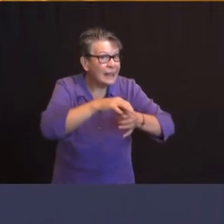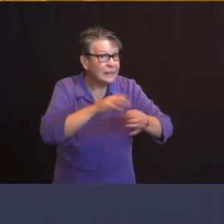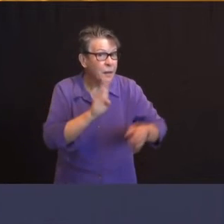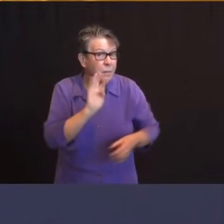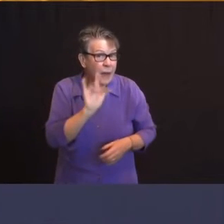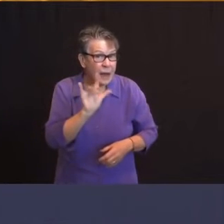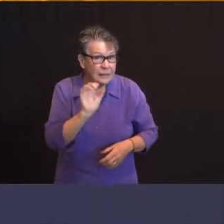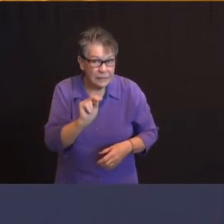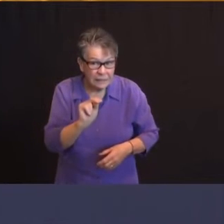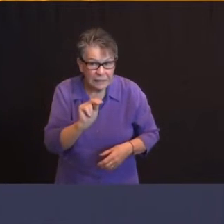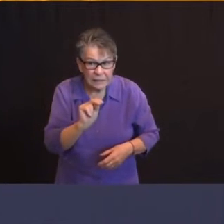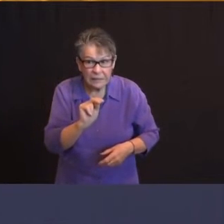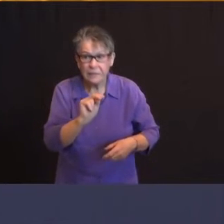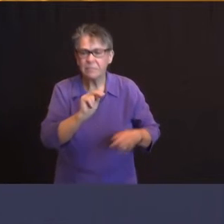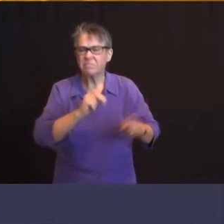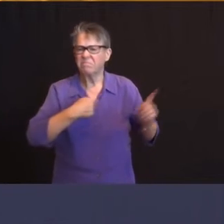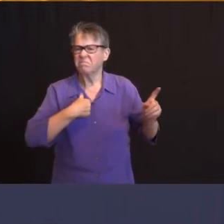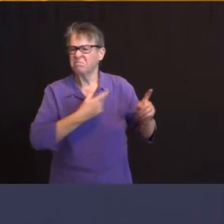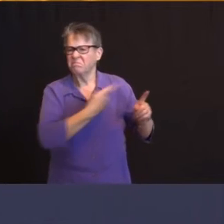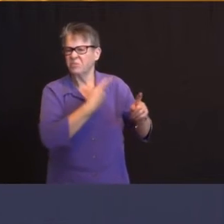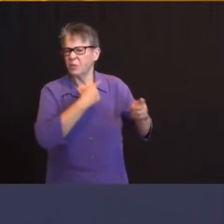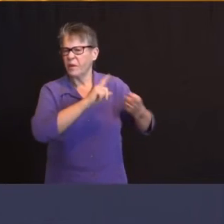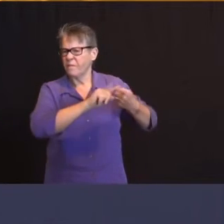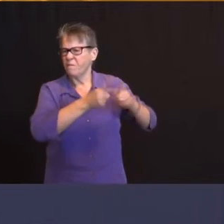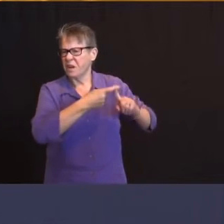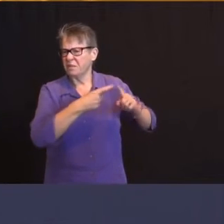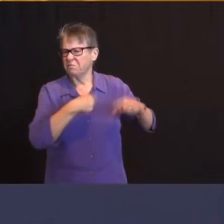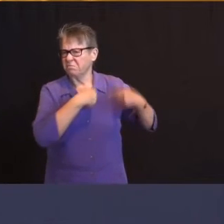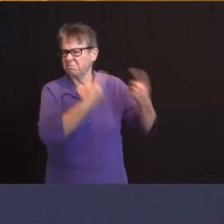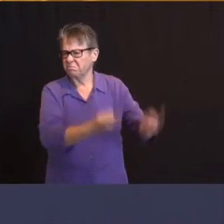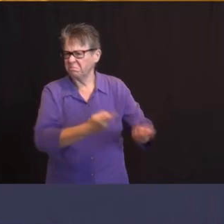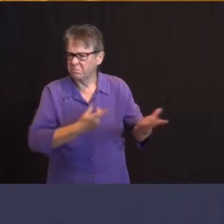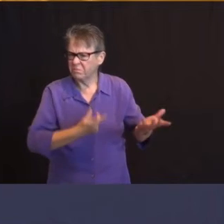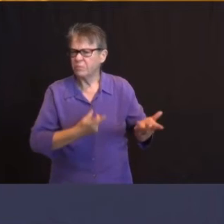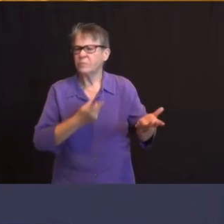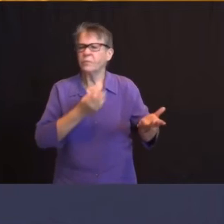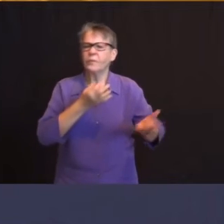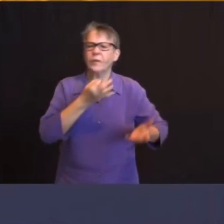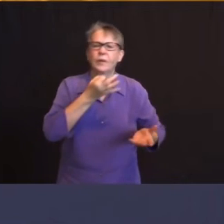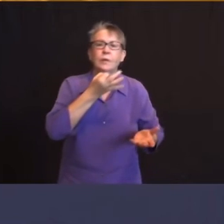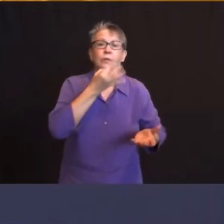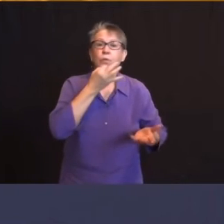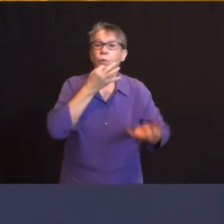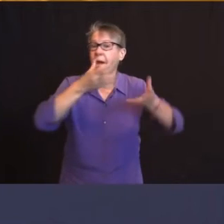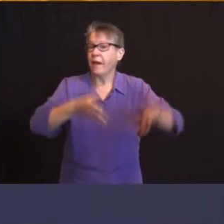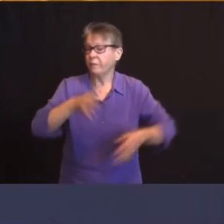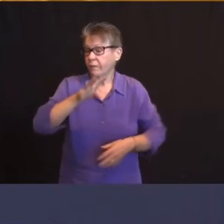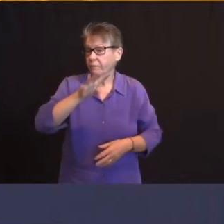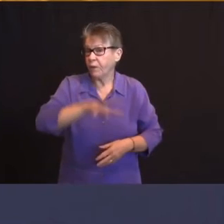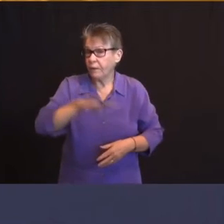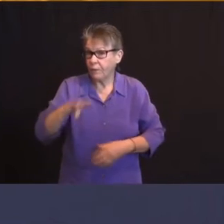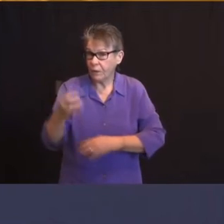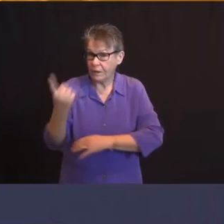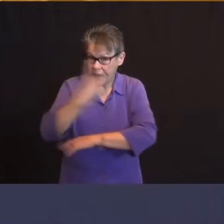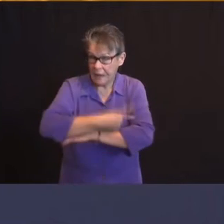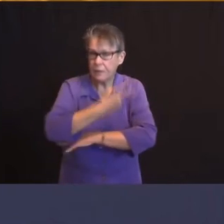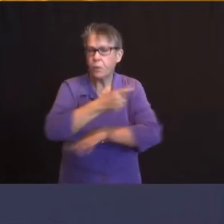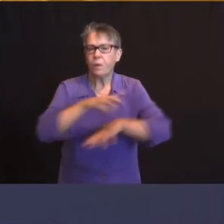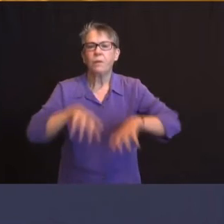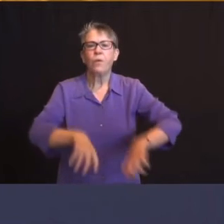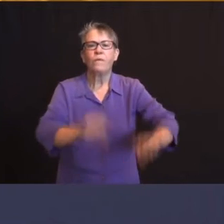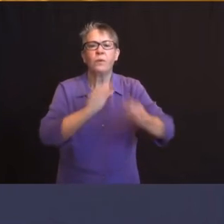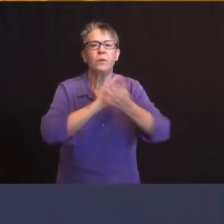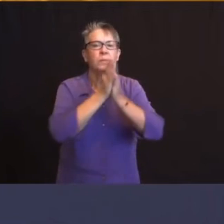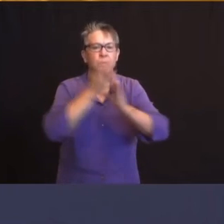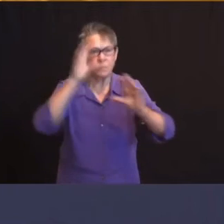20th, which is, by my math, 44 days from now. On a side note, I want to make sure I have the number right.